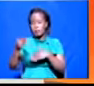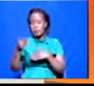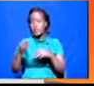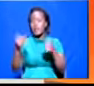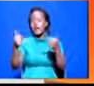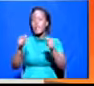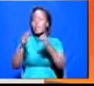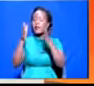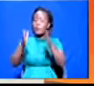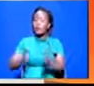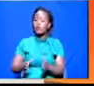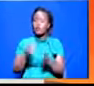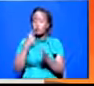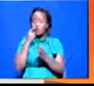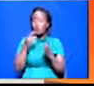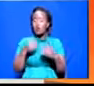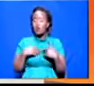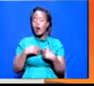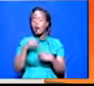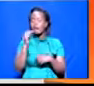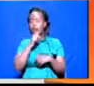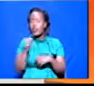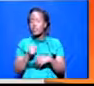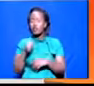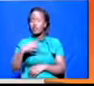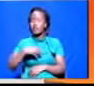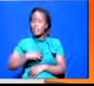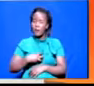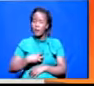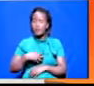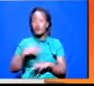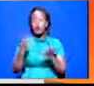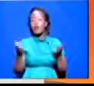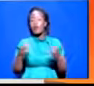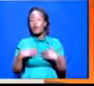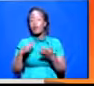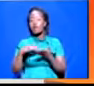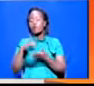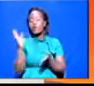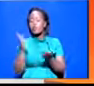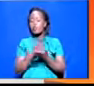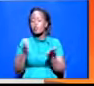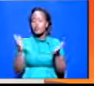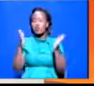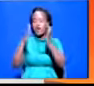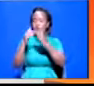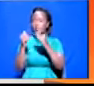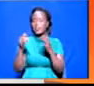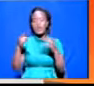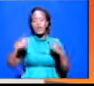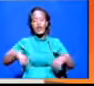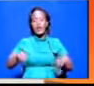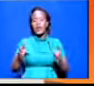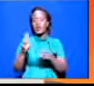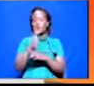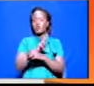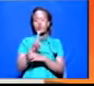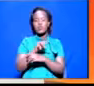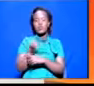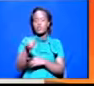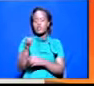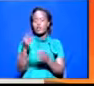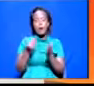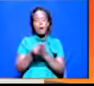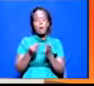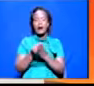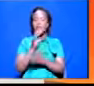retirement, attained retirement age, or have an existing mortgage facility will not be allowed to utilize their accrued pension benefits